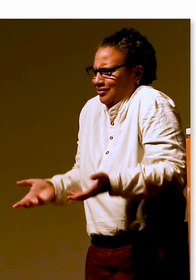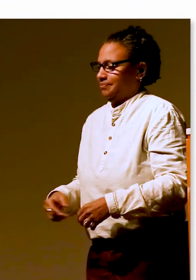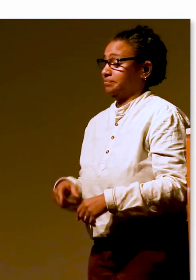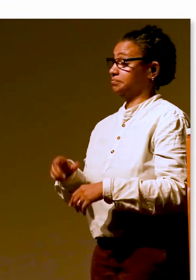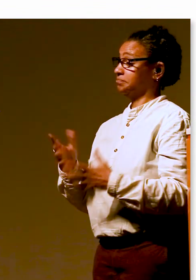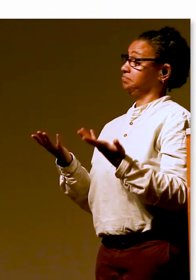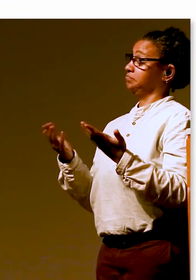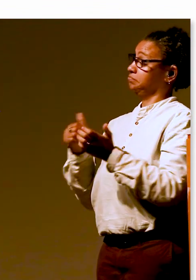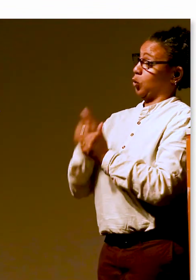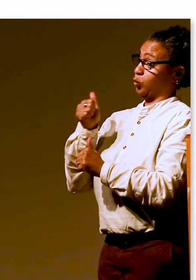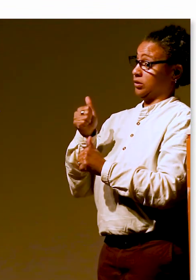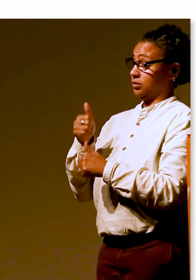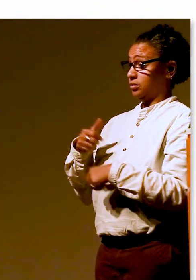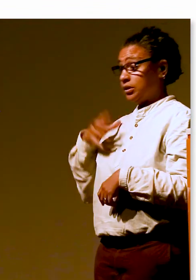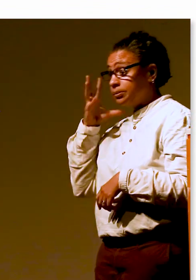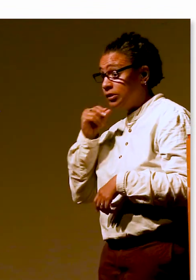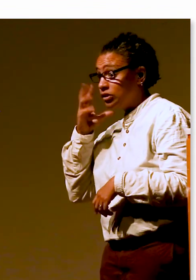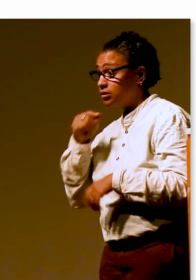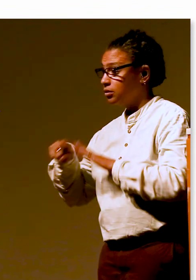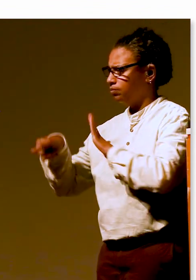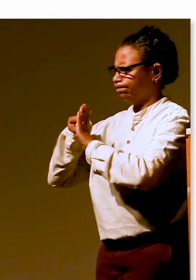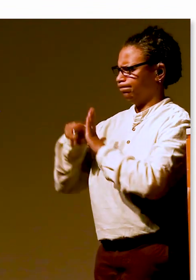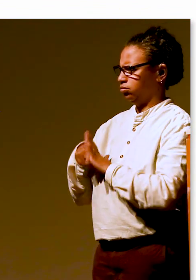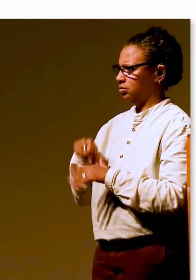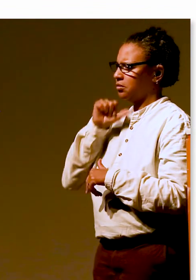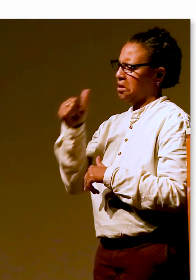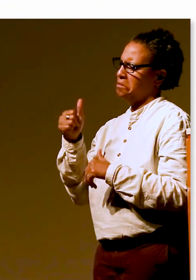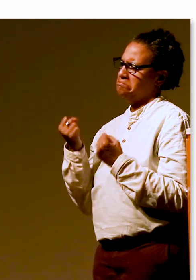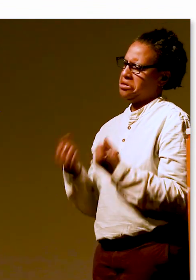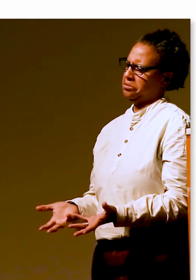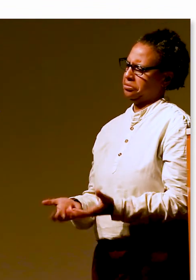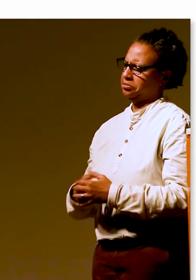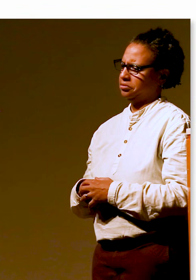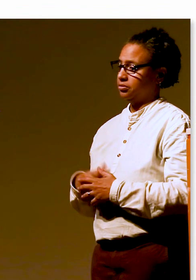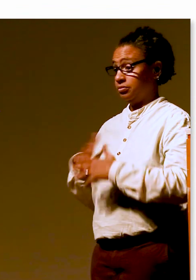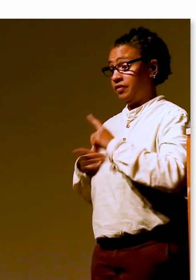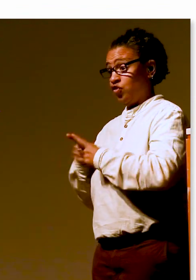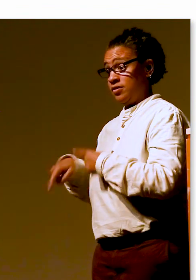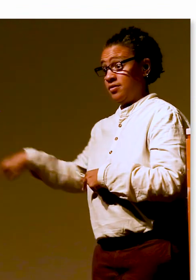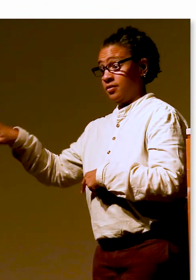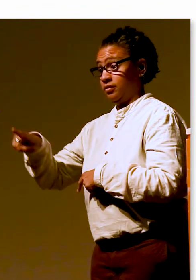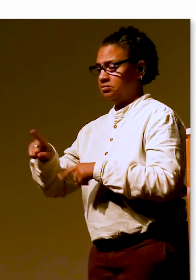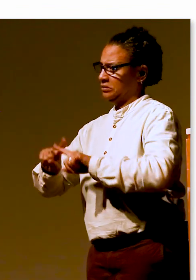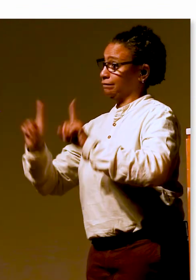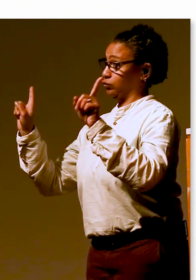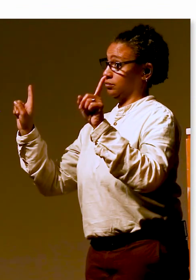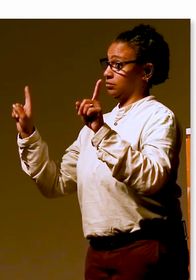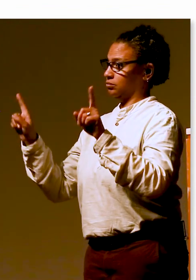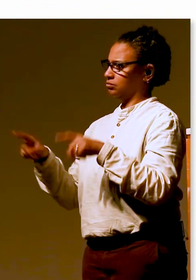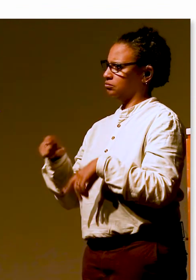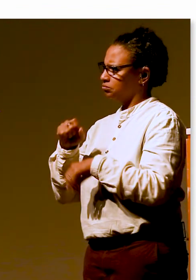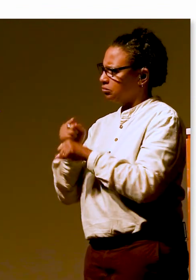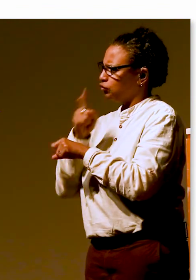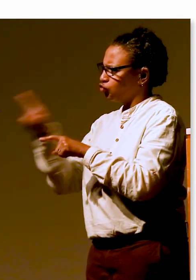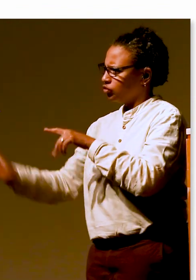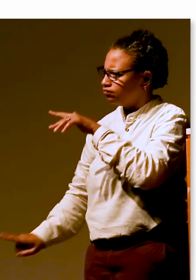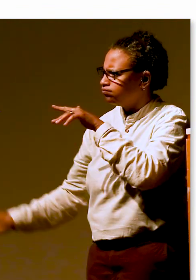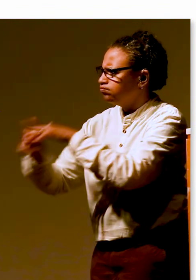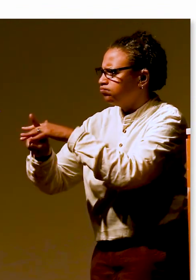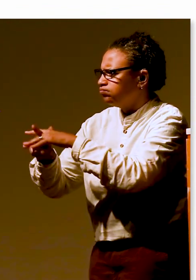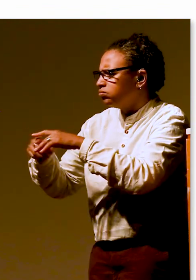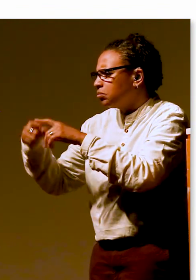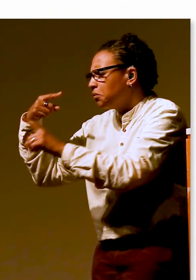not. And so I do my best to try to like hop into comment sections and say nice things about friends and make sure that they're tagged and that they're getting positive